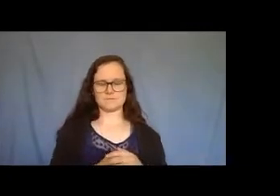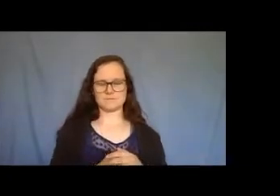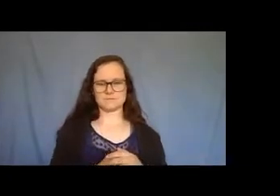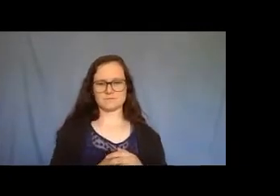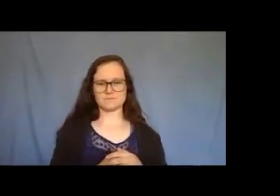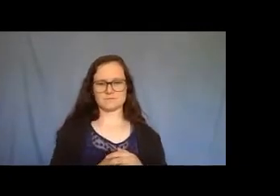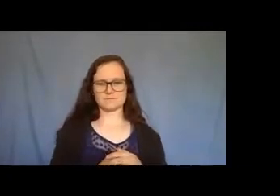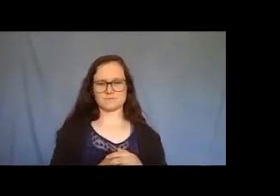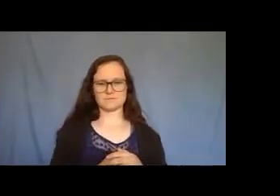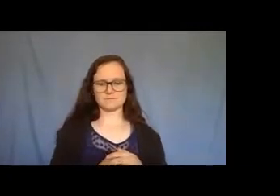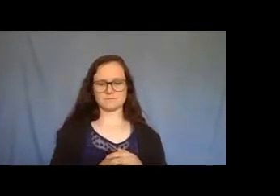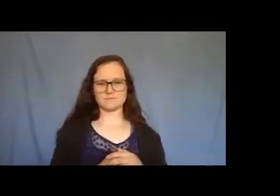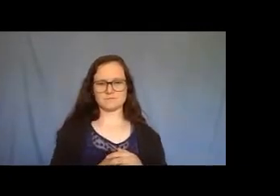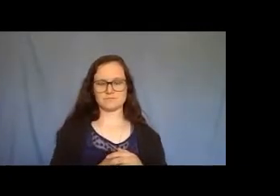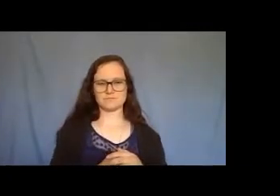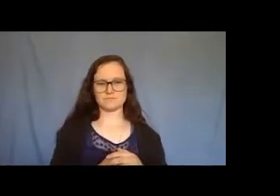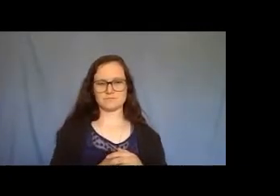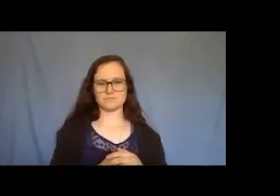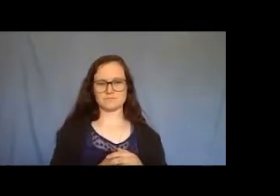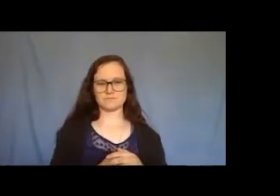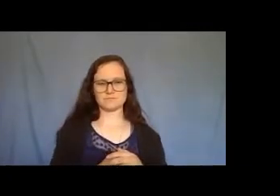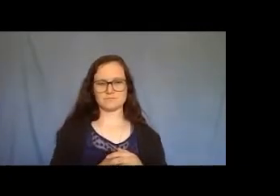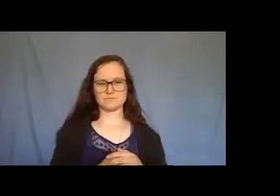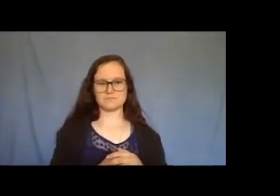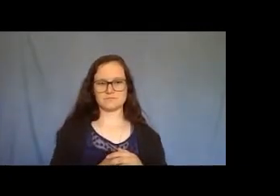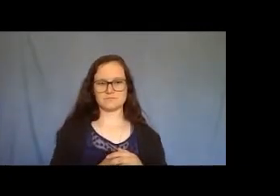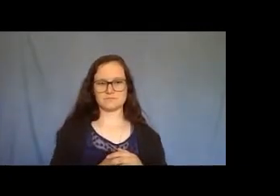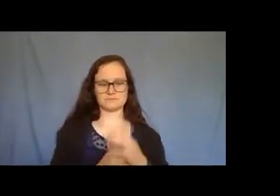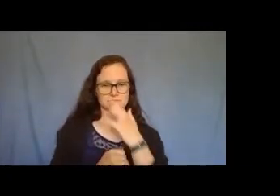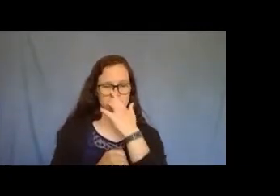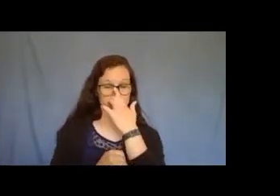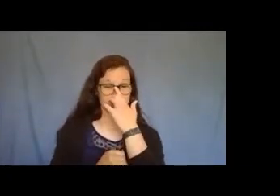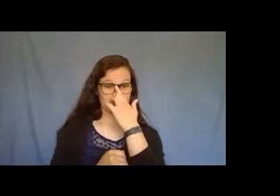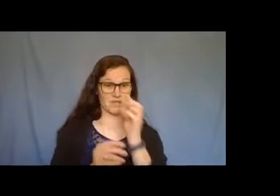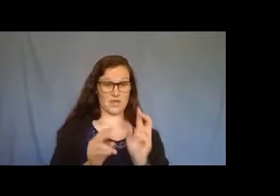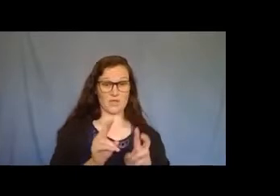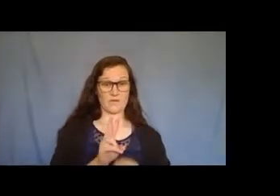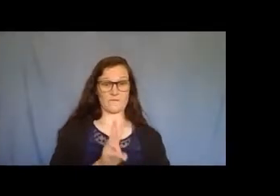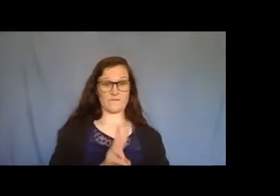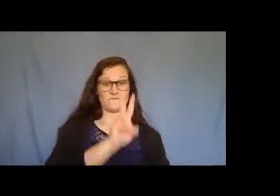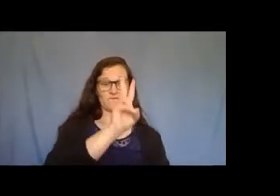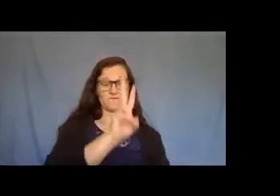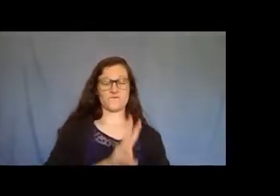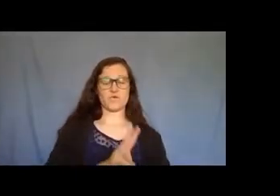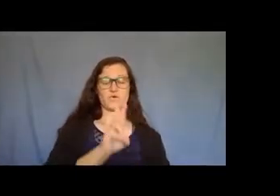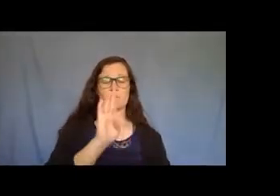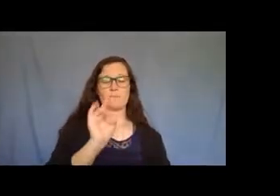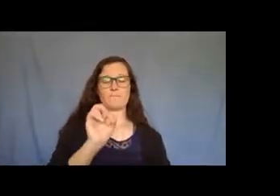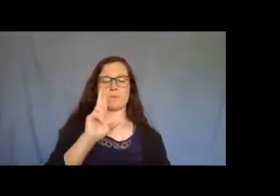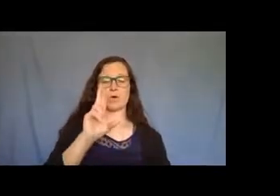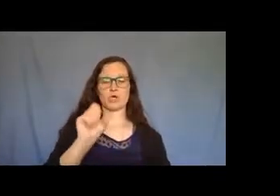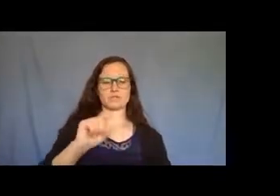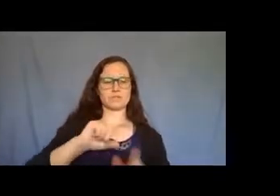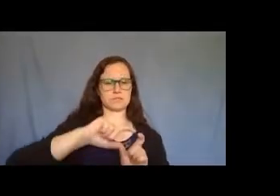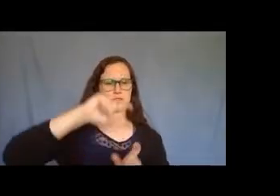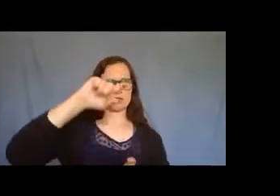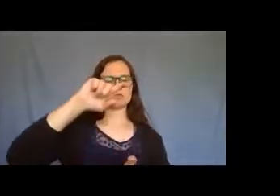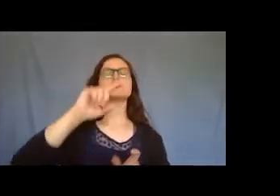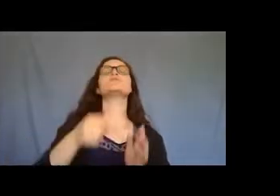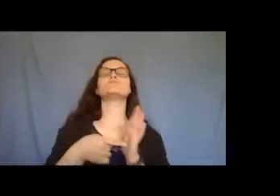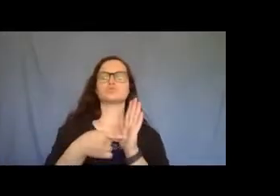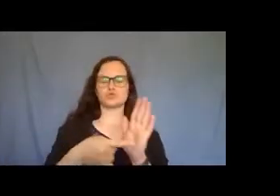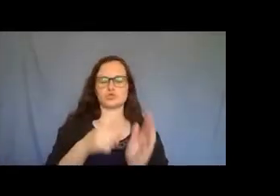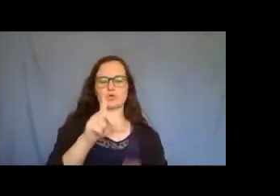19. And these vertical bars on the panels show the relative lead results from a